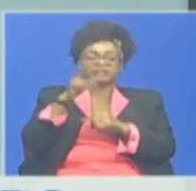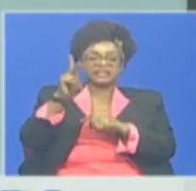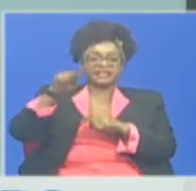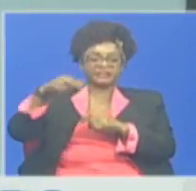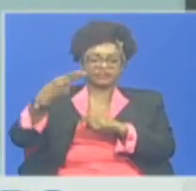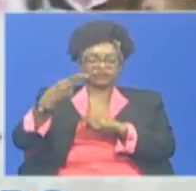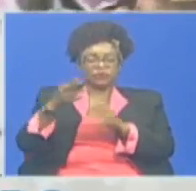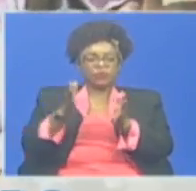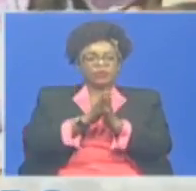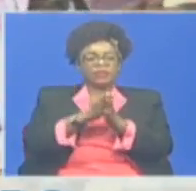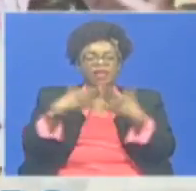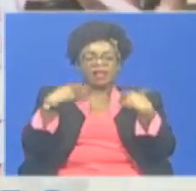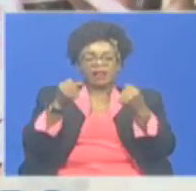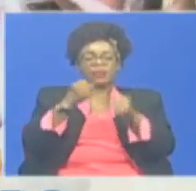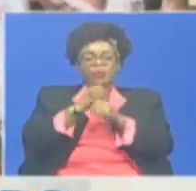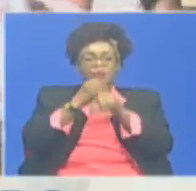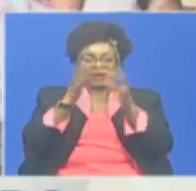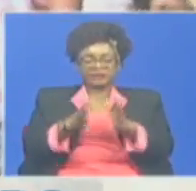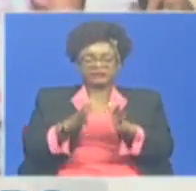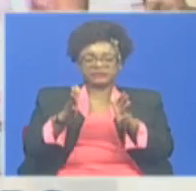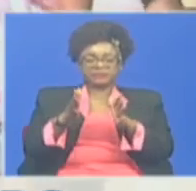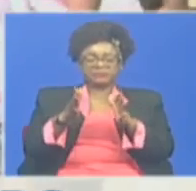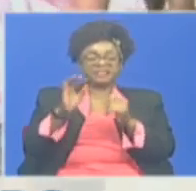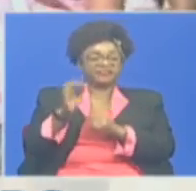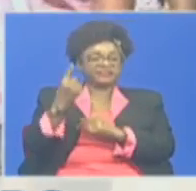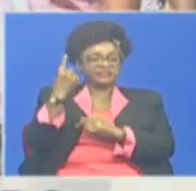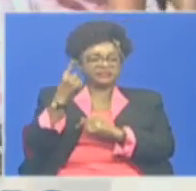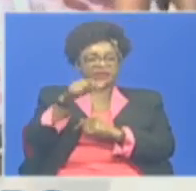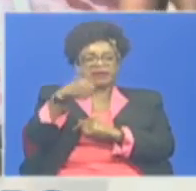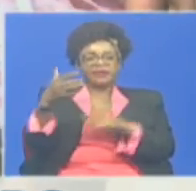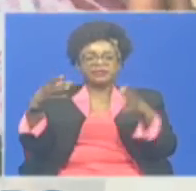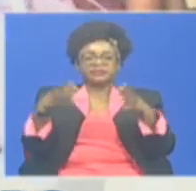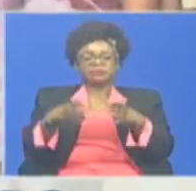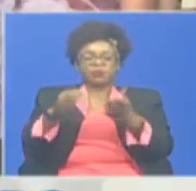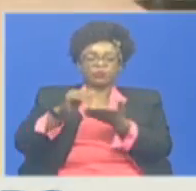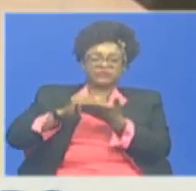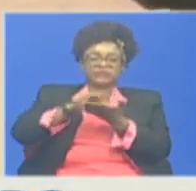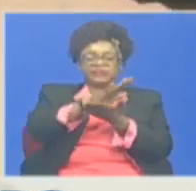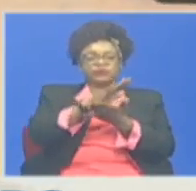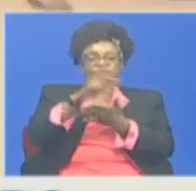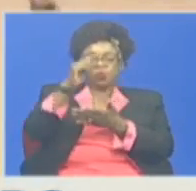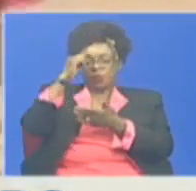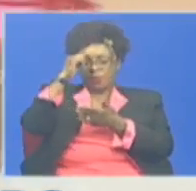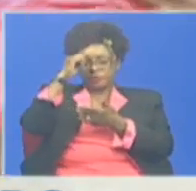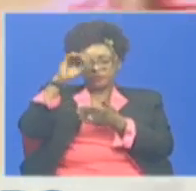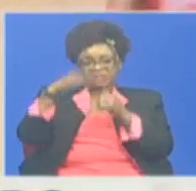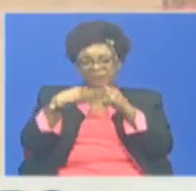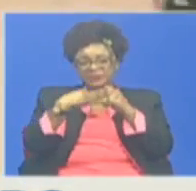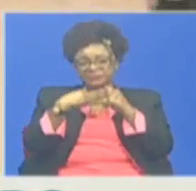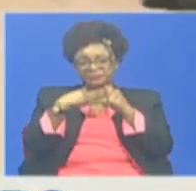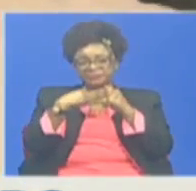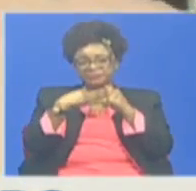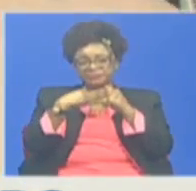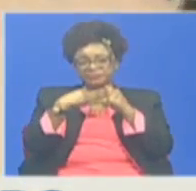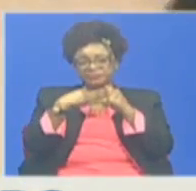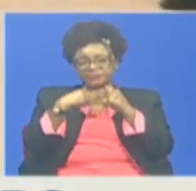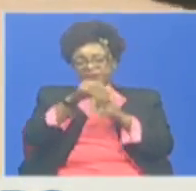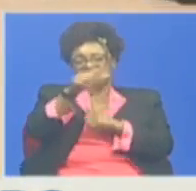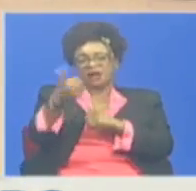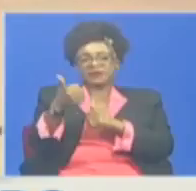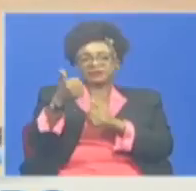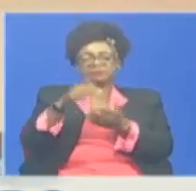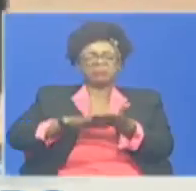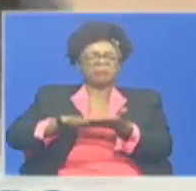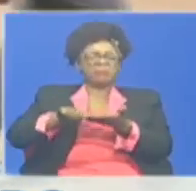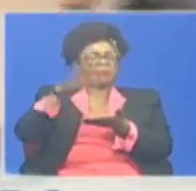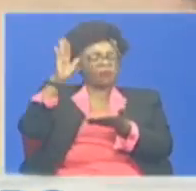health workers being the first in line. Another team was sent to Kibra, one of the capital's and country's most densely populated